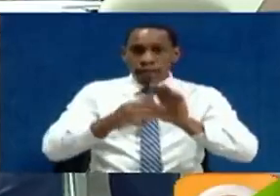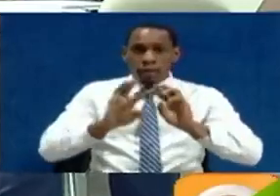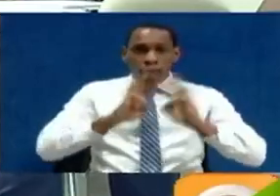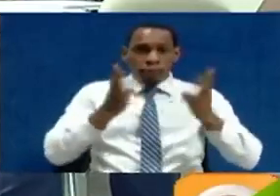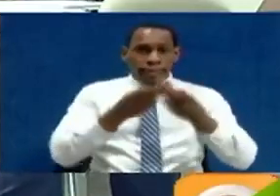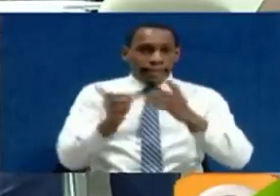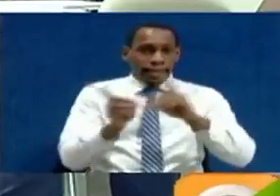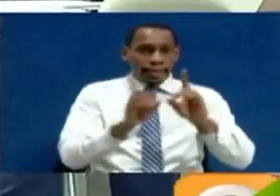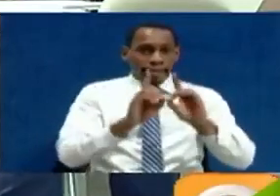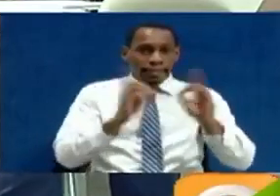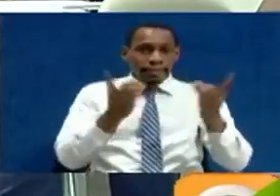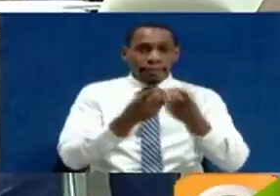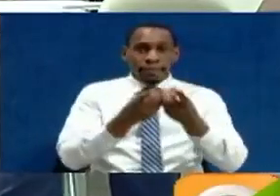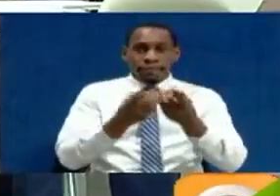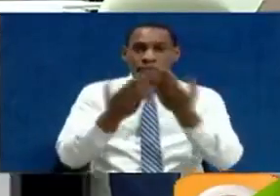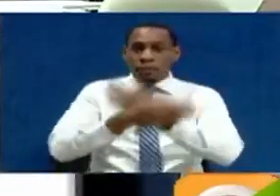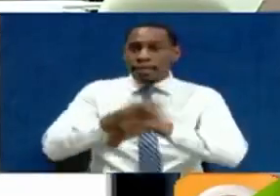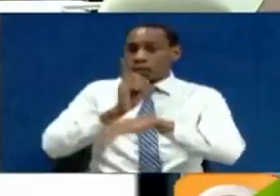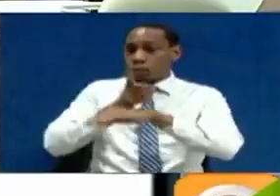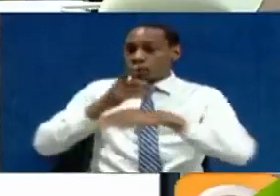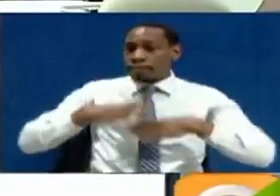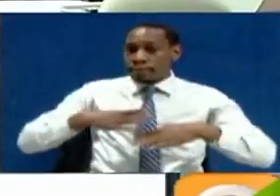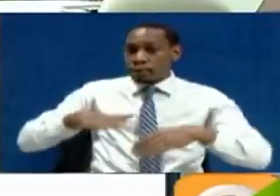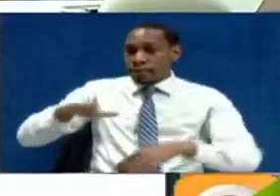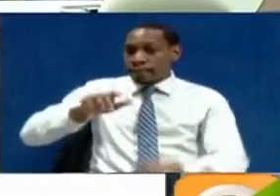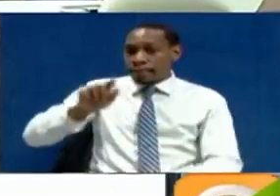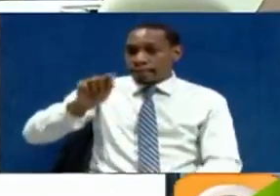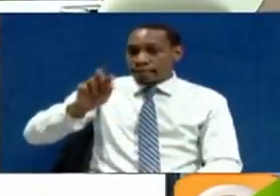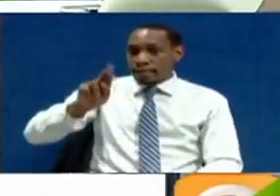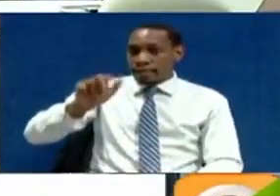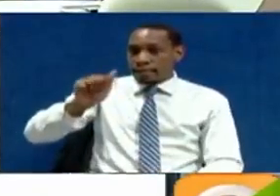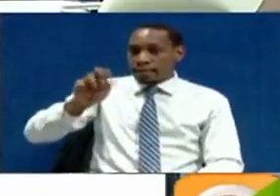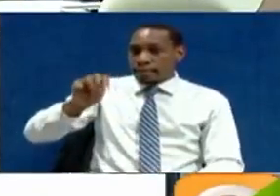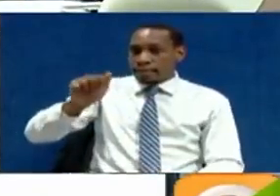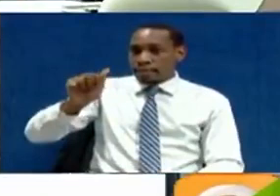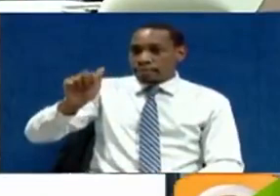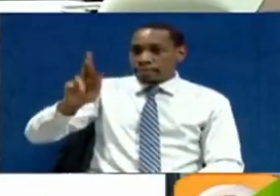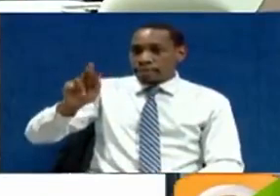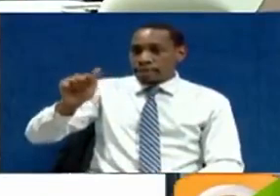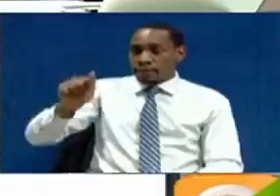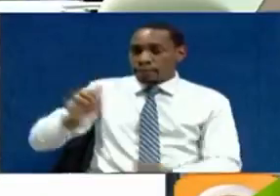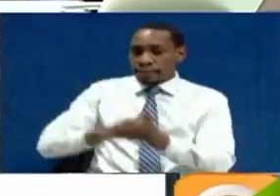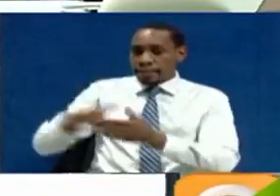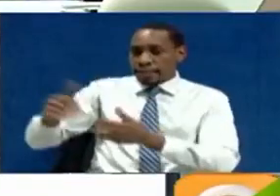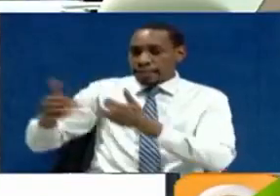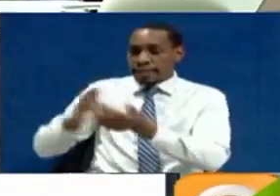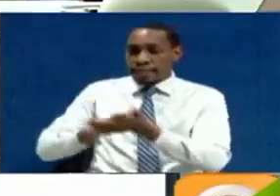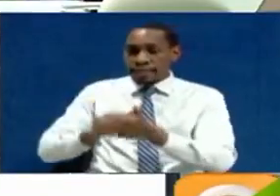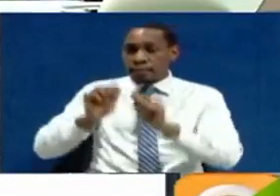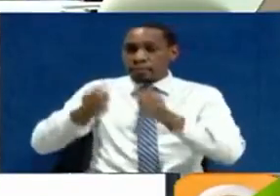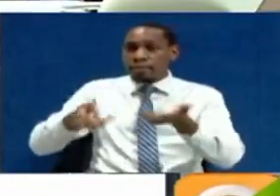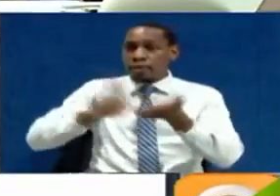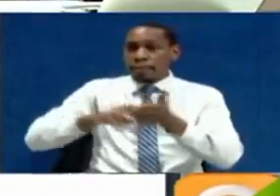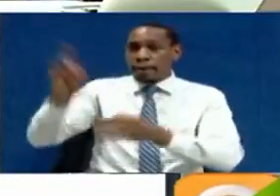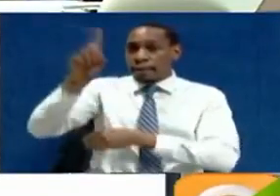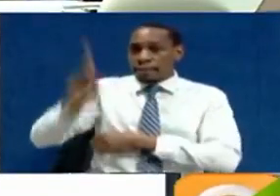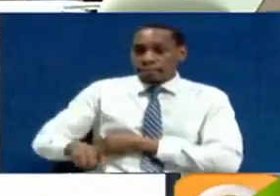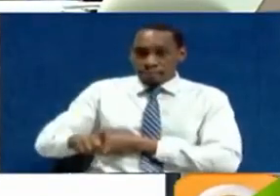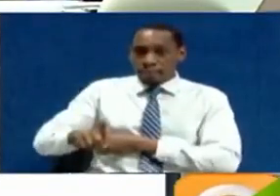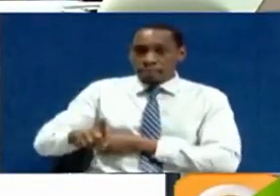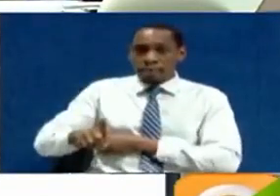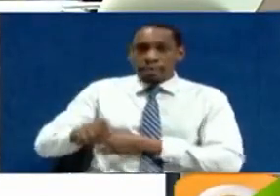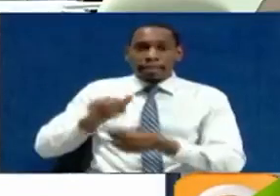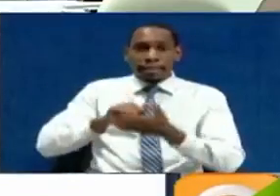The meteorological department is tonight warning residents of Transmara and its environs of a likelihood of repeated occurrences of lightning